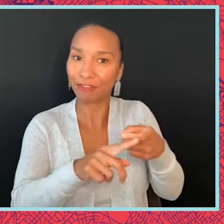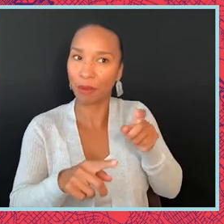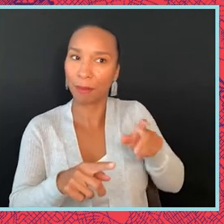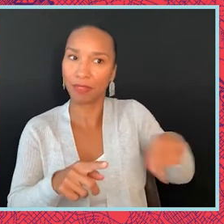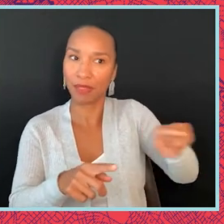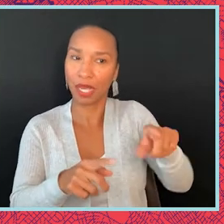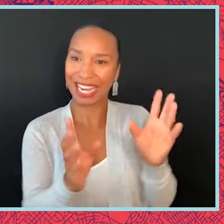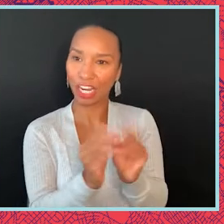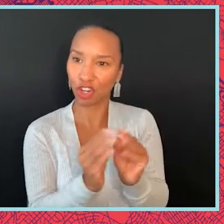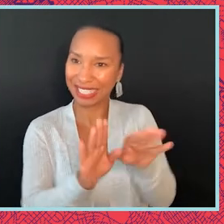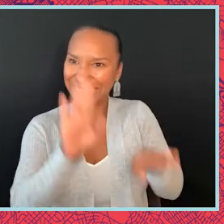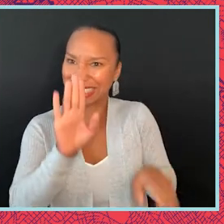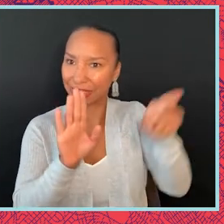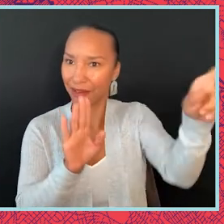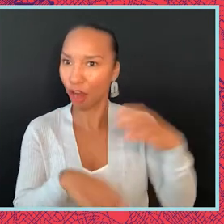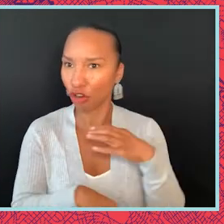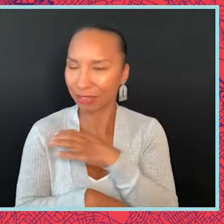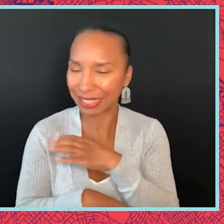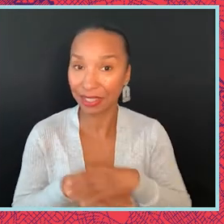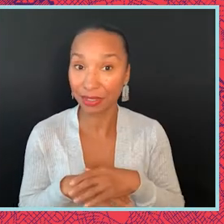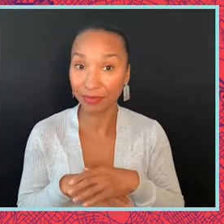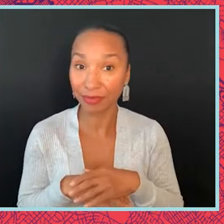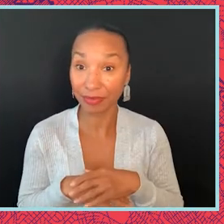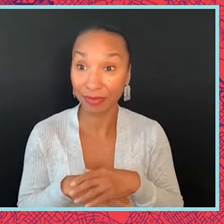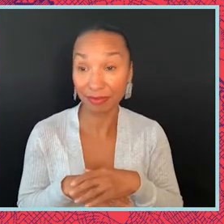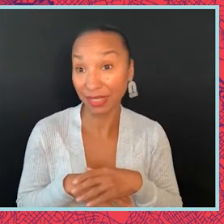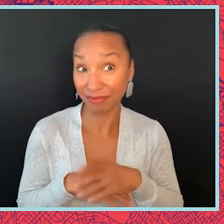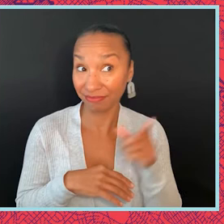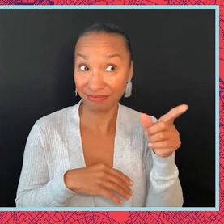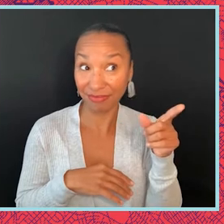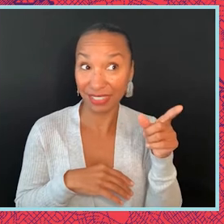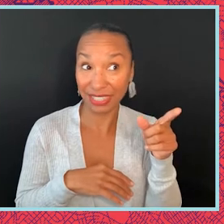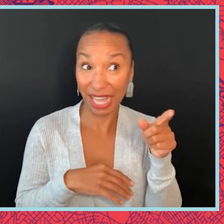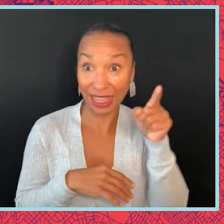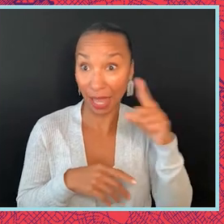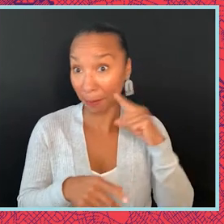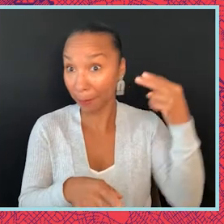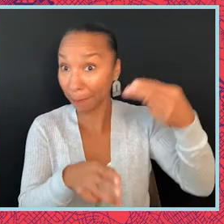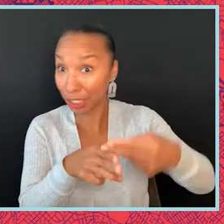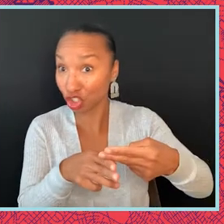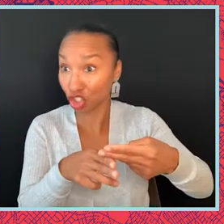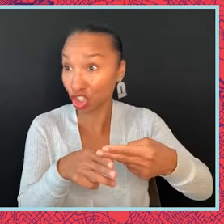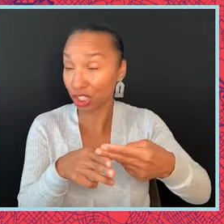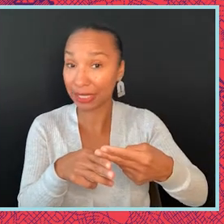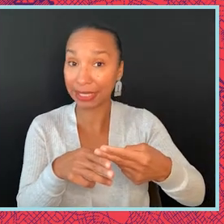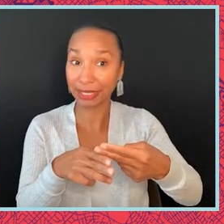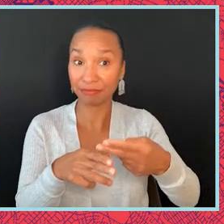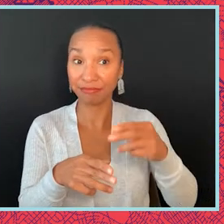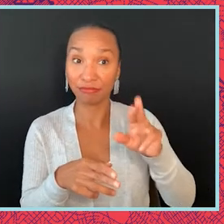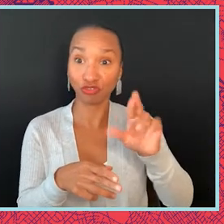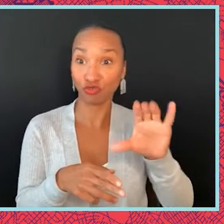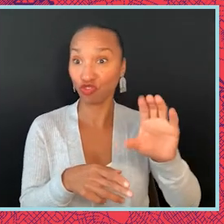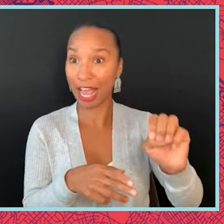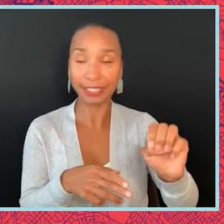in Congress, once again, you know, there is no mention really that this was, you know, it's